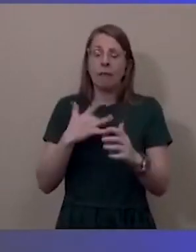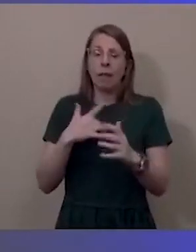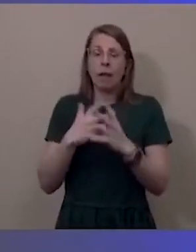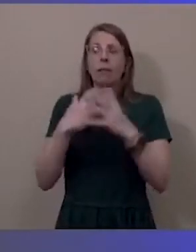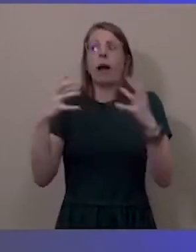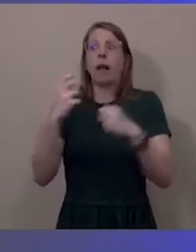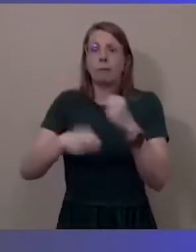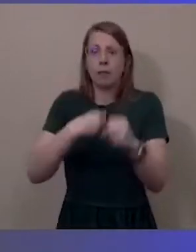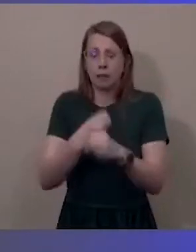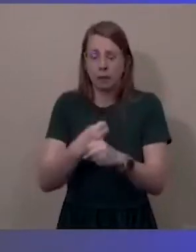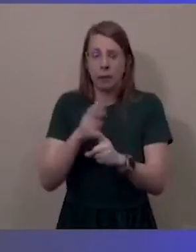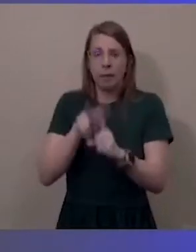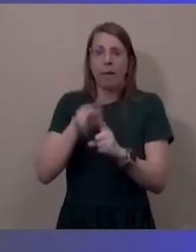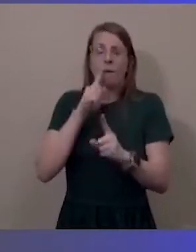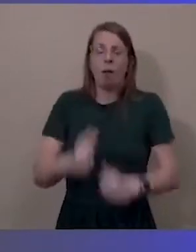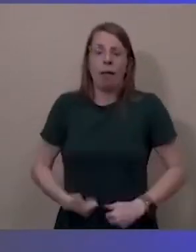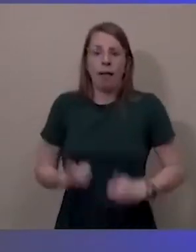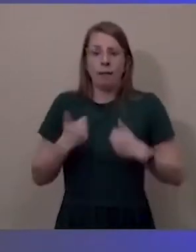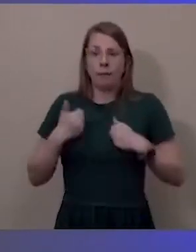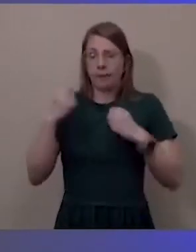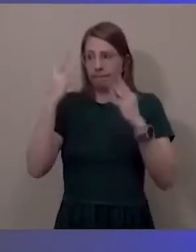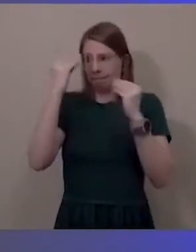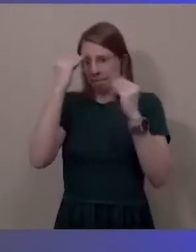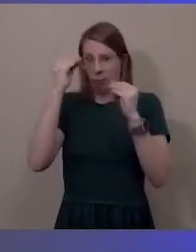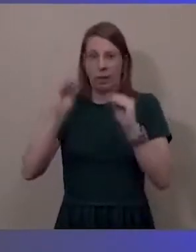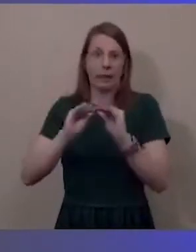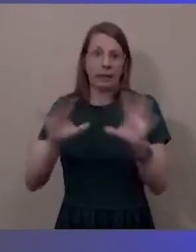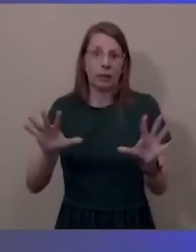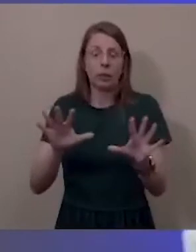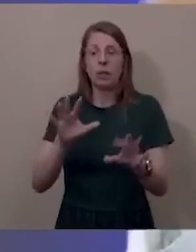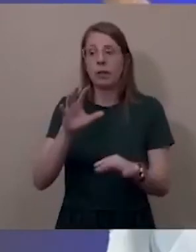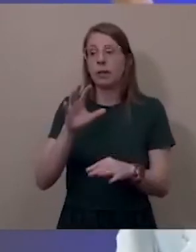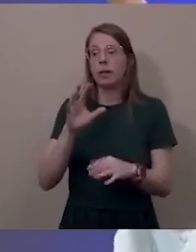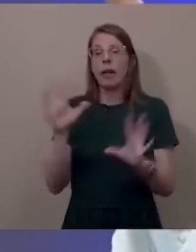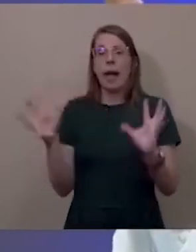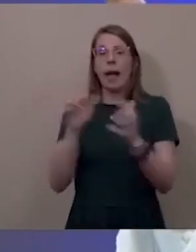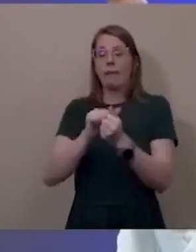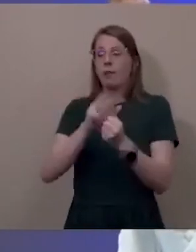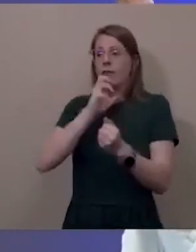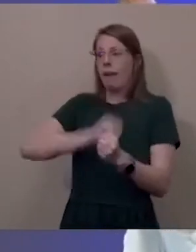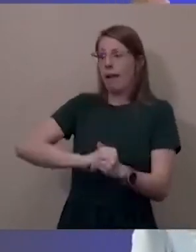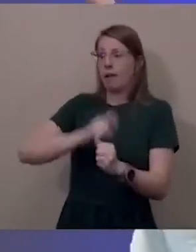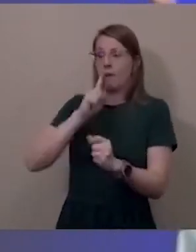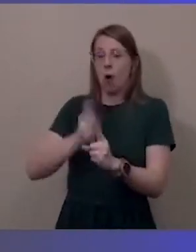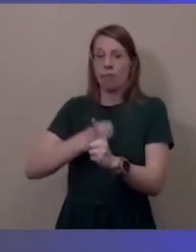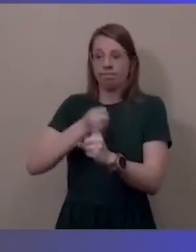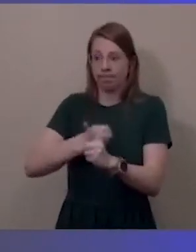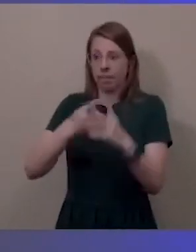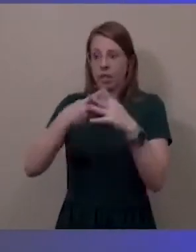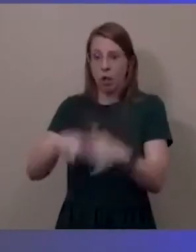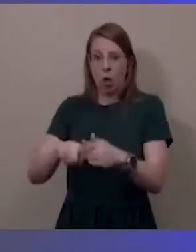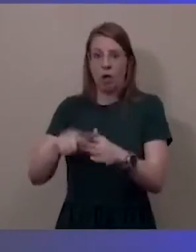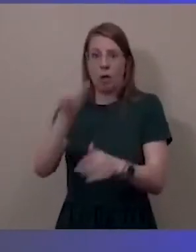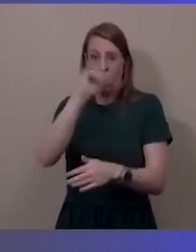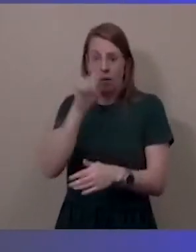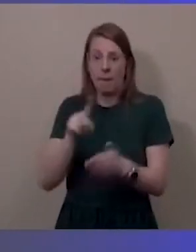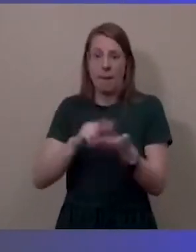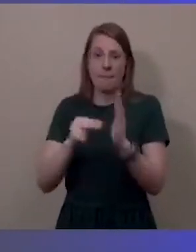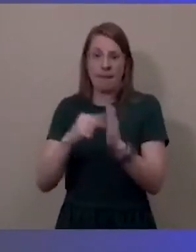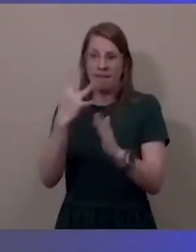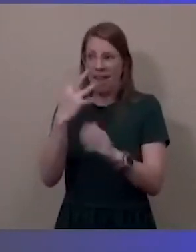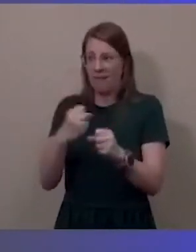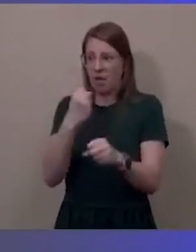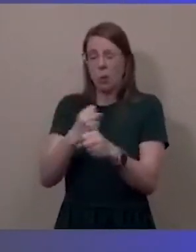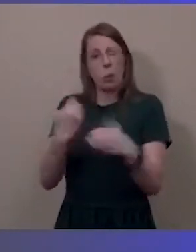if we do that, if we push the sort of the average age of onset back 5 years, we'll cut the prevalence in half. And so we can